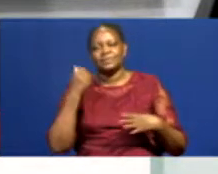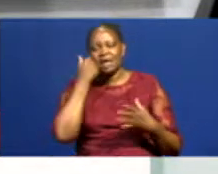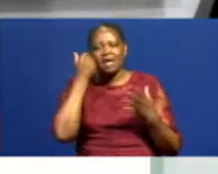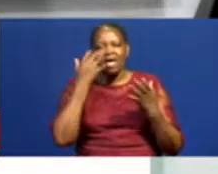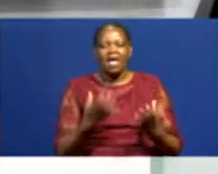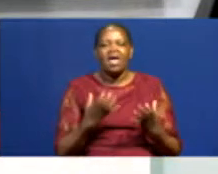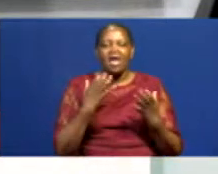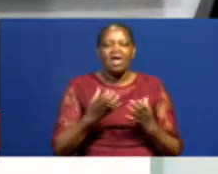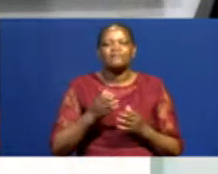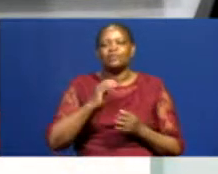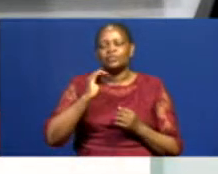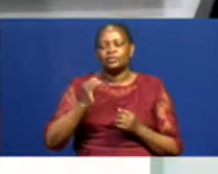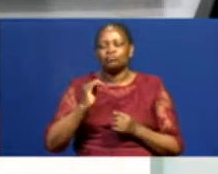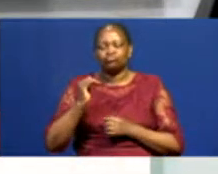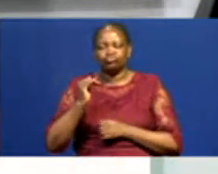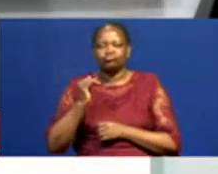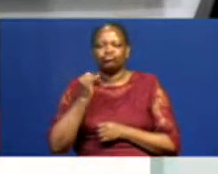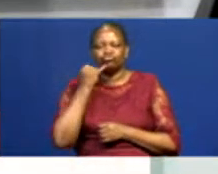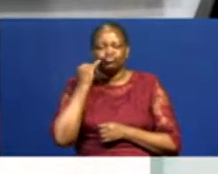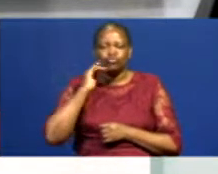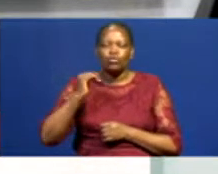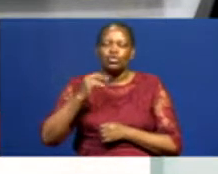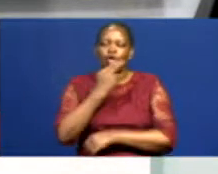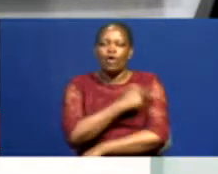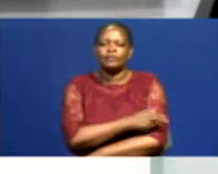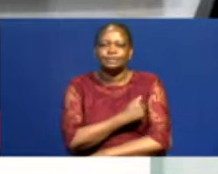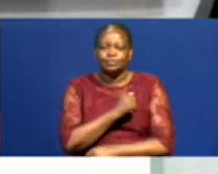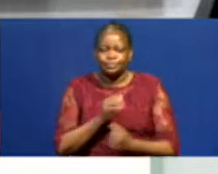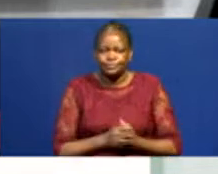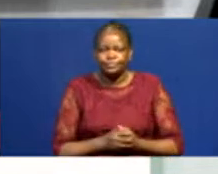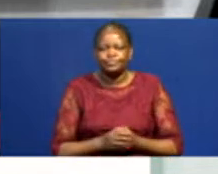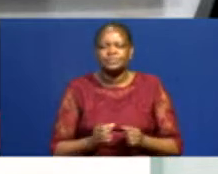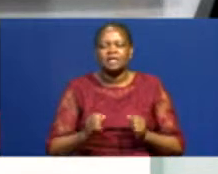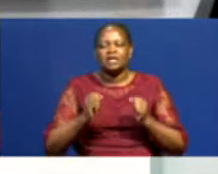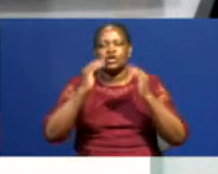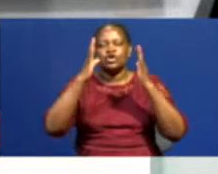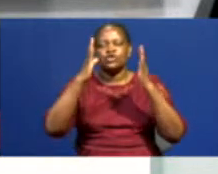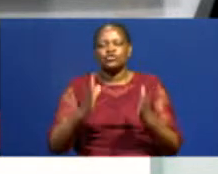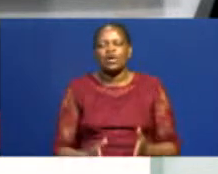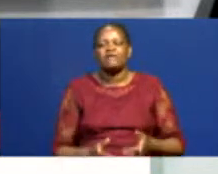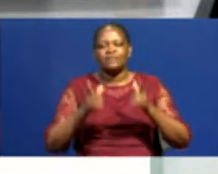County Referral Hospital. The driver of the lorry, registration number